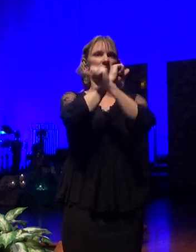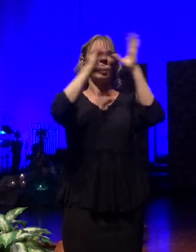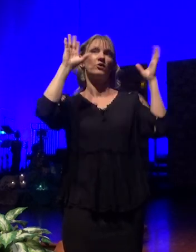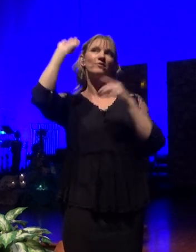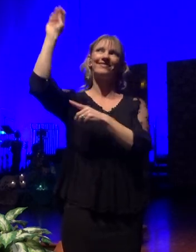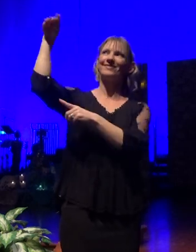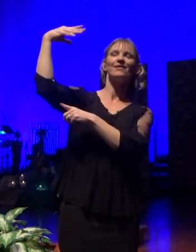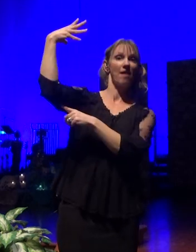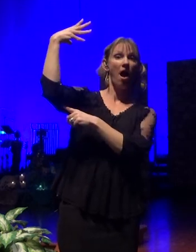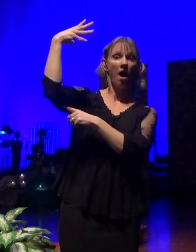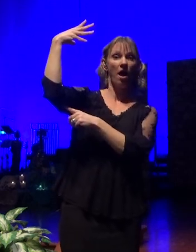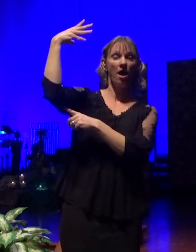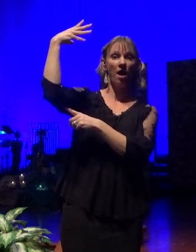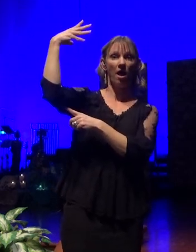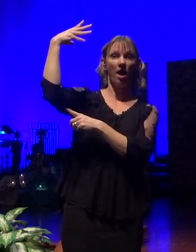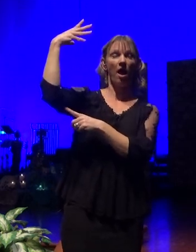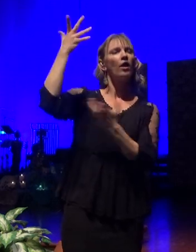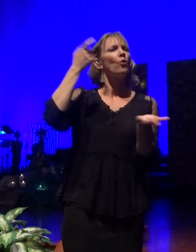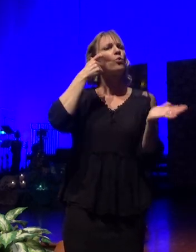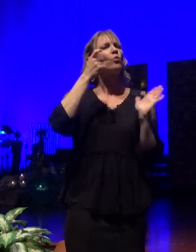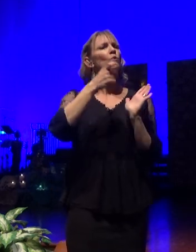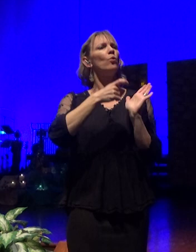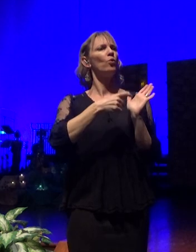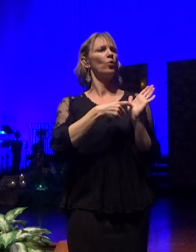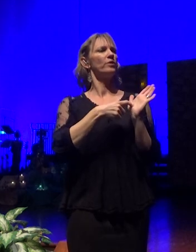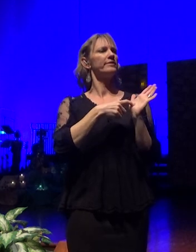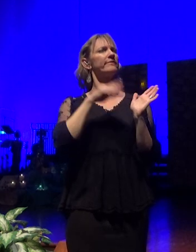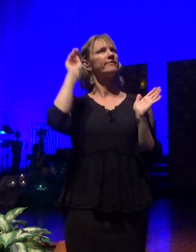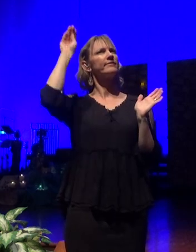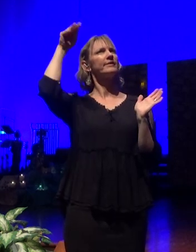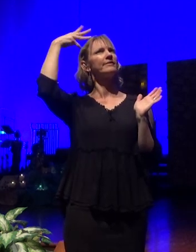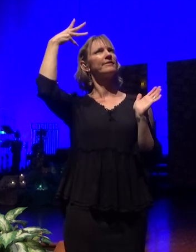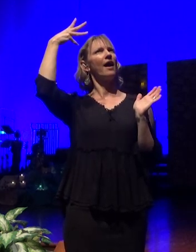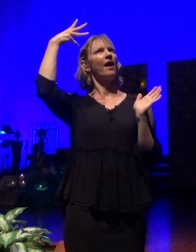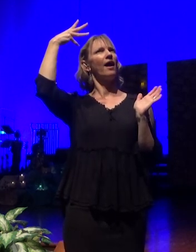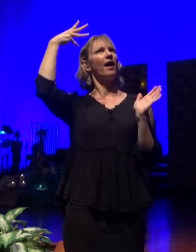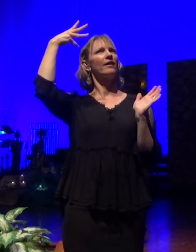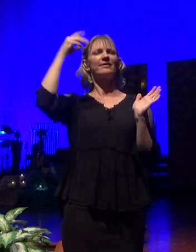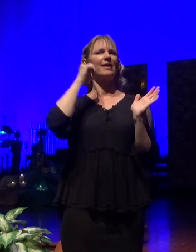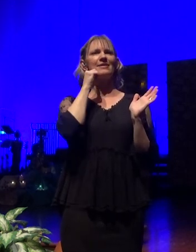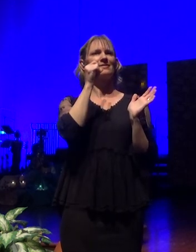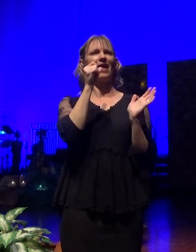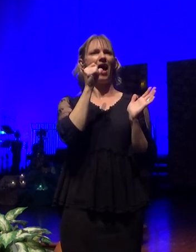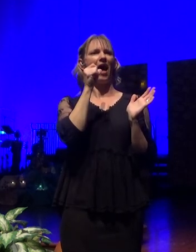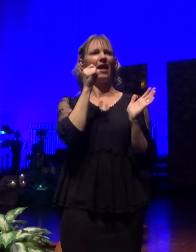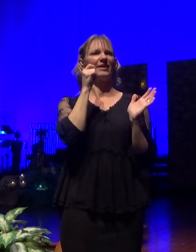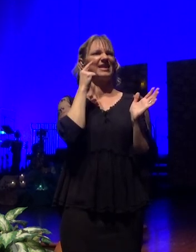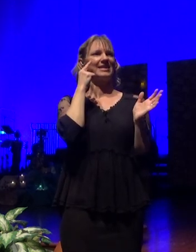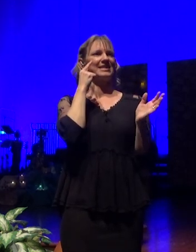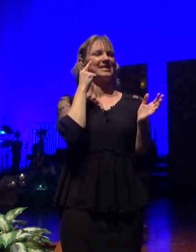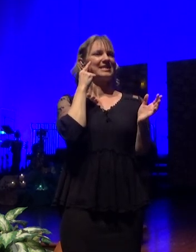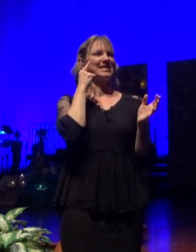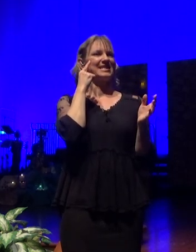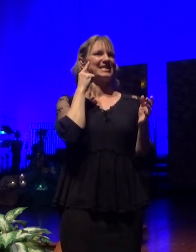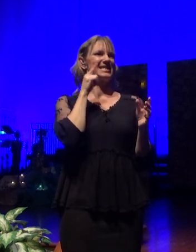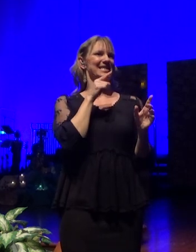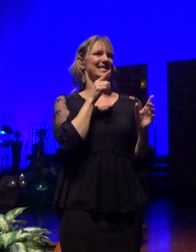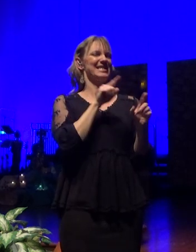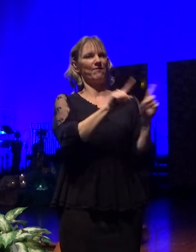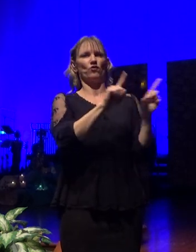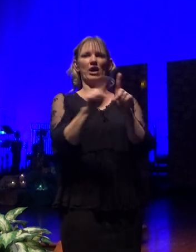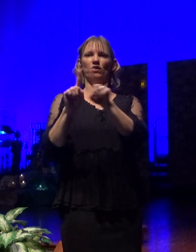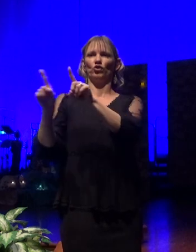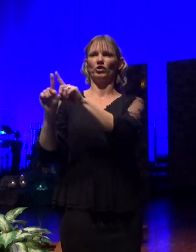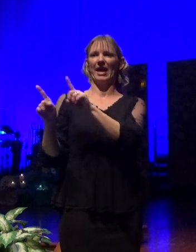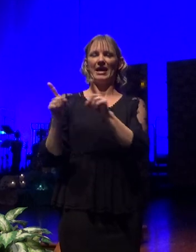shines. Just notice, if you will, for a minute, that the sun is no respecter of persons. The sun never says, I'm shining on everyone